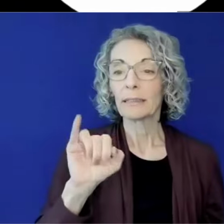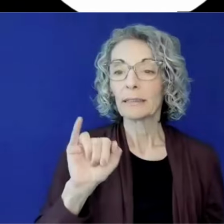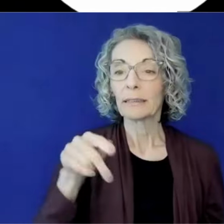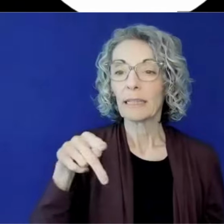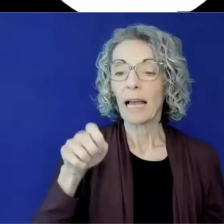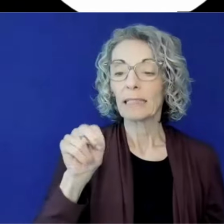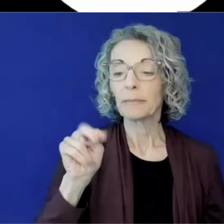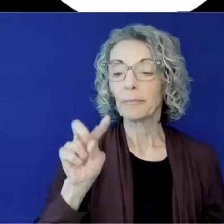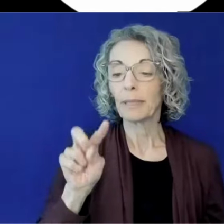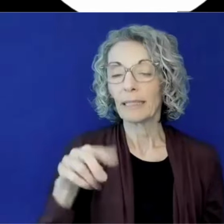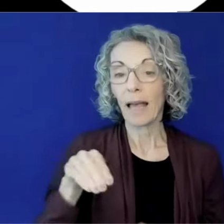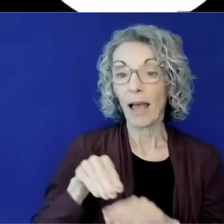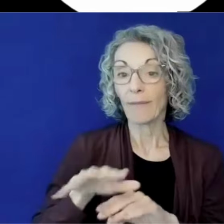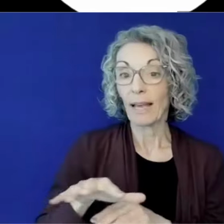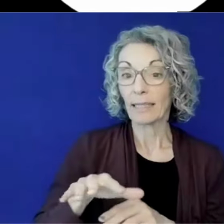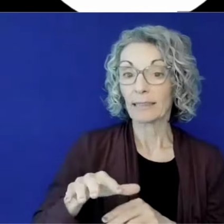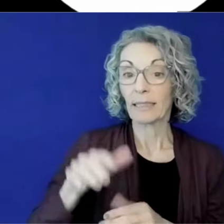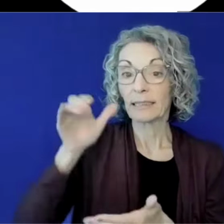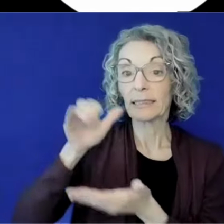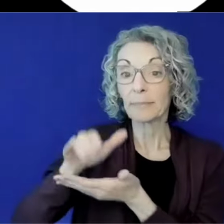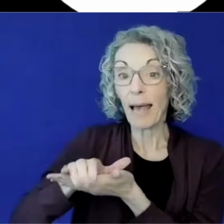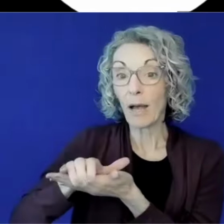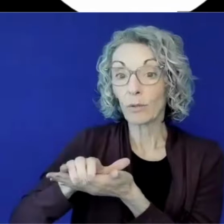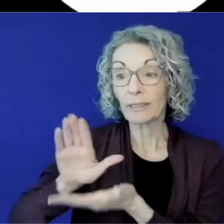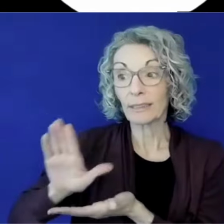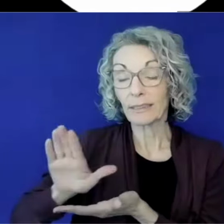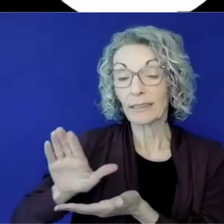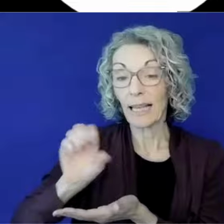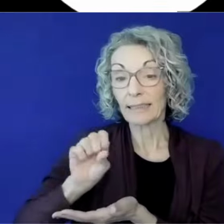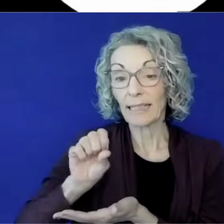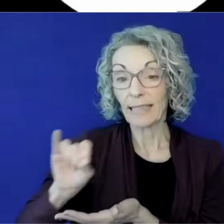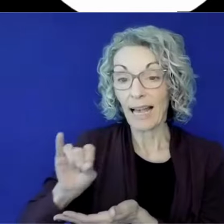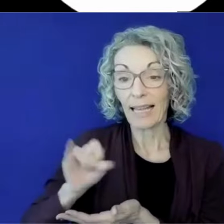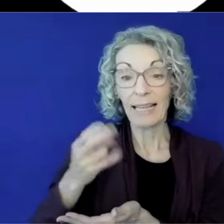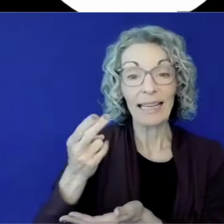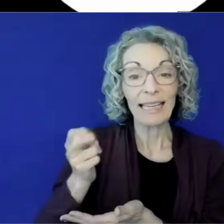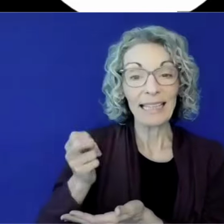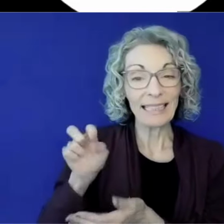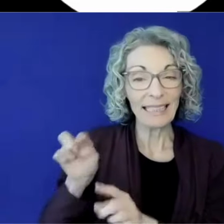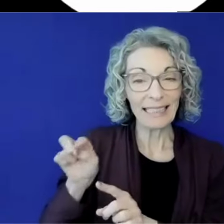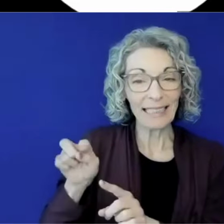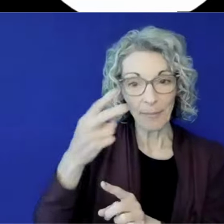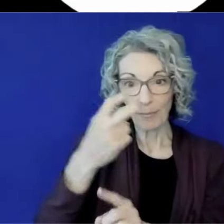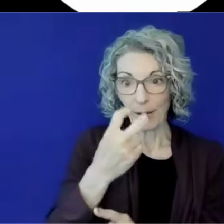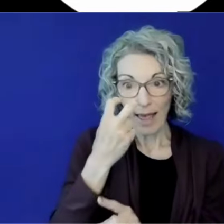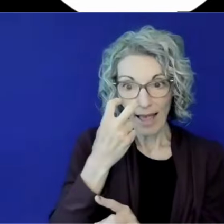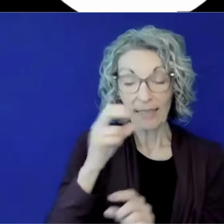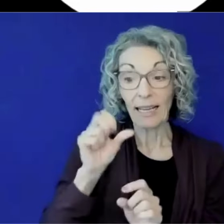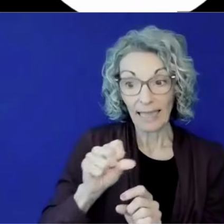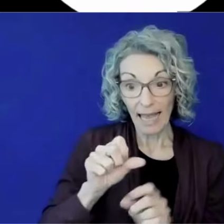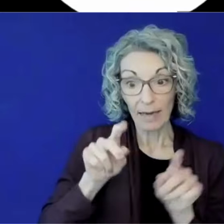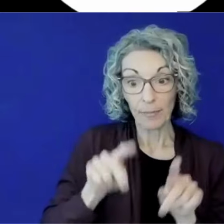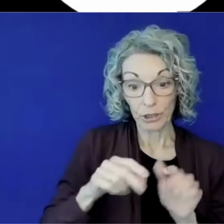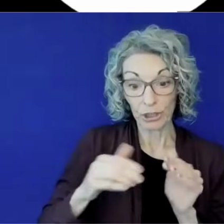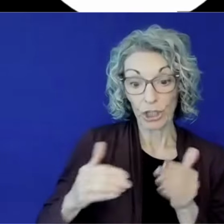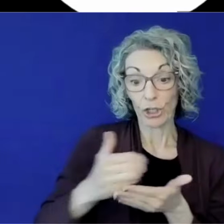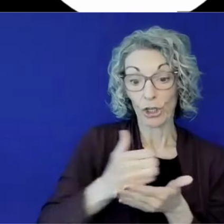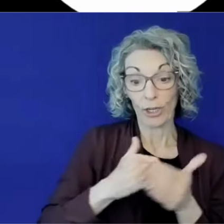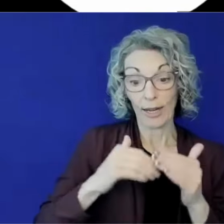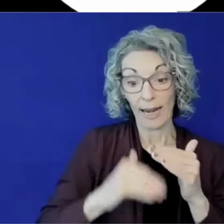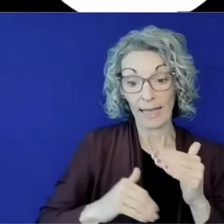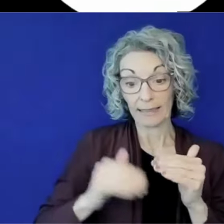spouse's SSI. He's blind, and can the person earn less than $200 a month without